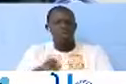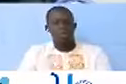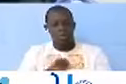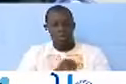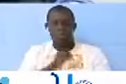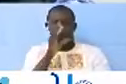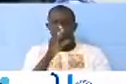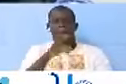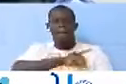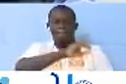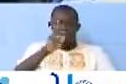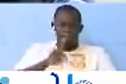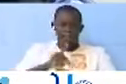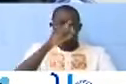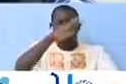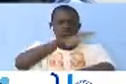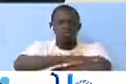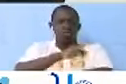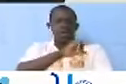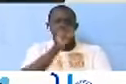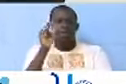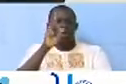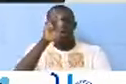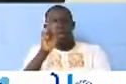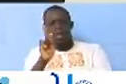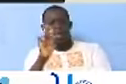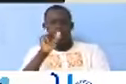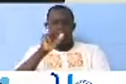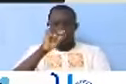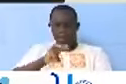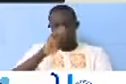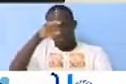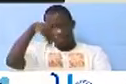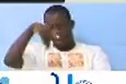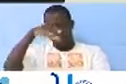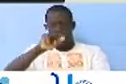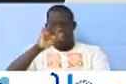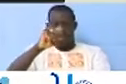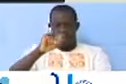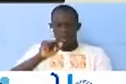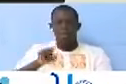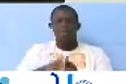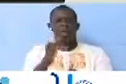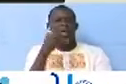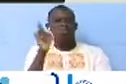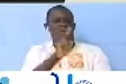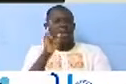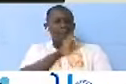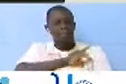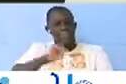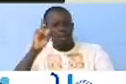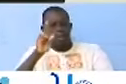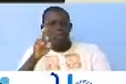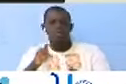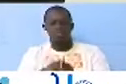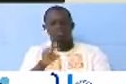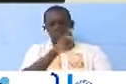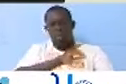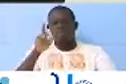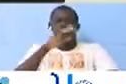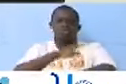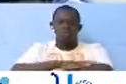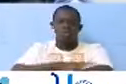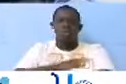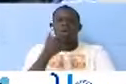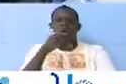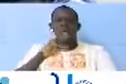I was going to Kampama school. What school was it? Was it a primary or secondary? No, primary school. Kampama mu primary or secondary? It was a primary school. And what